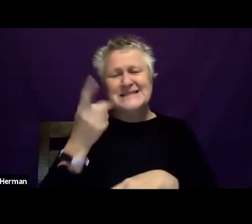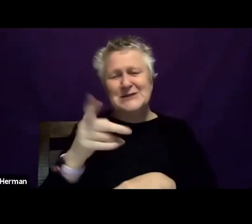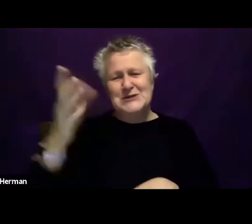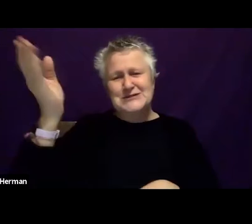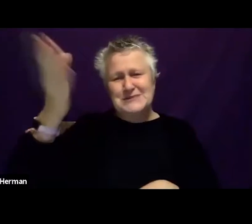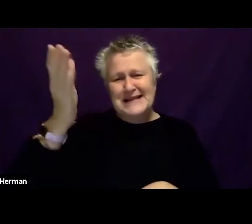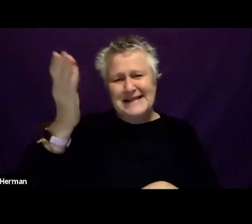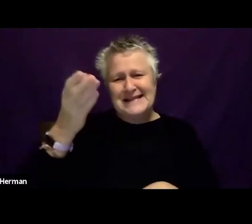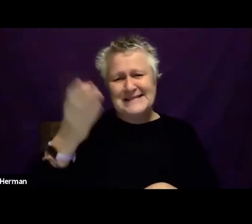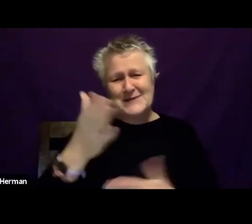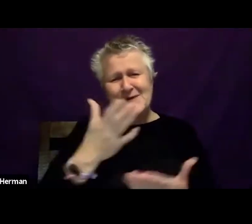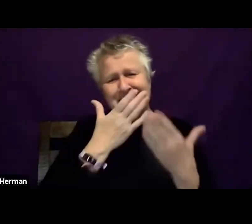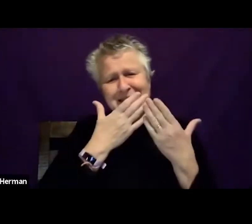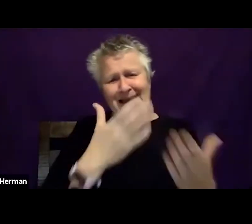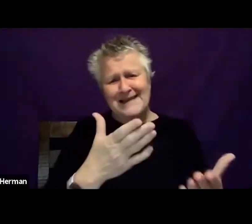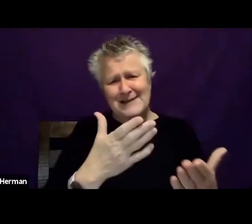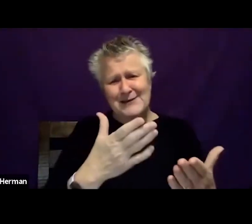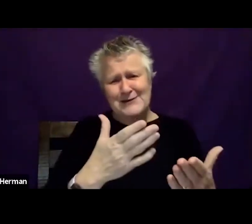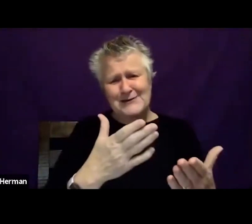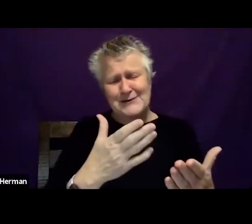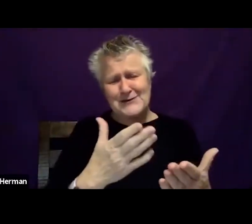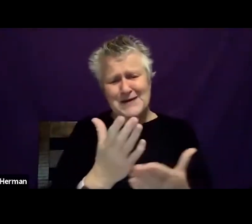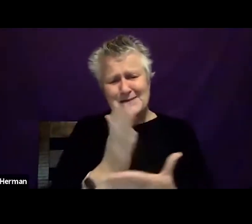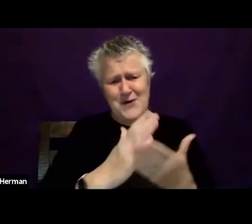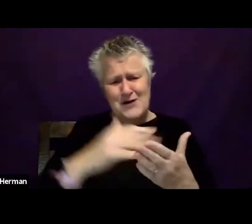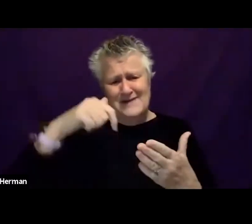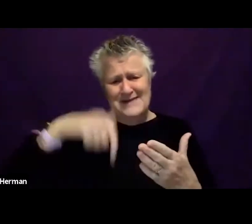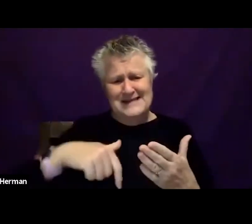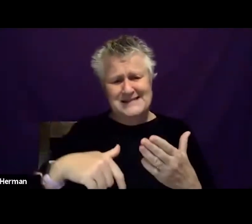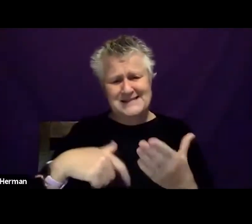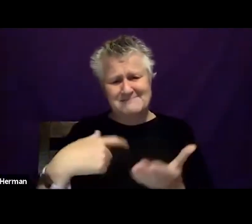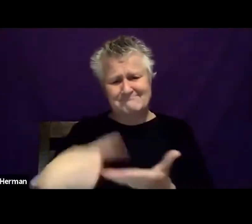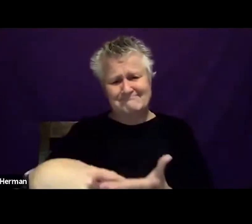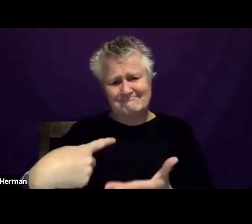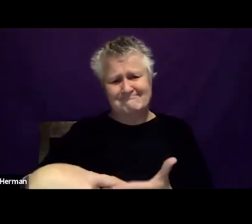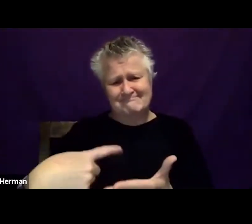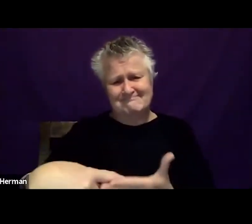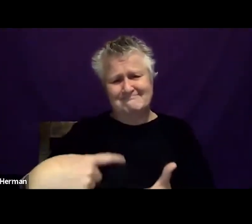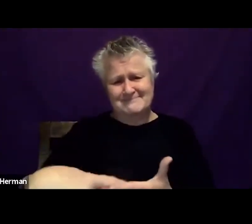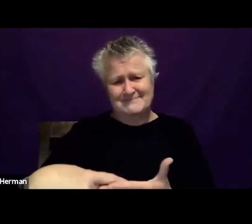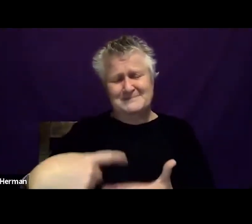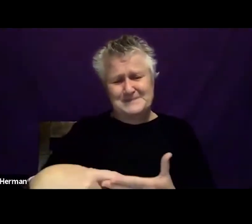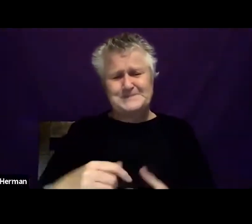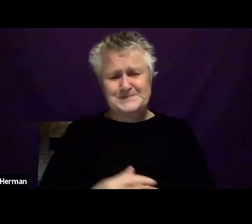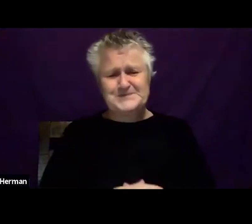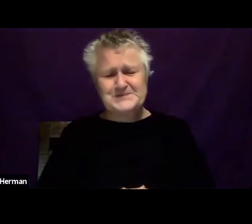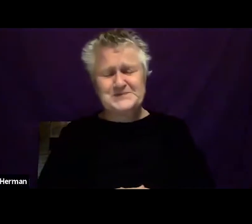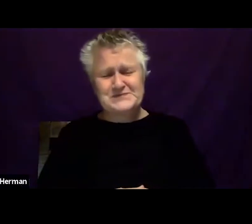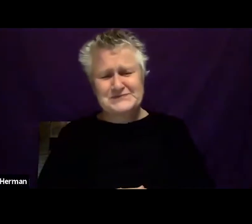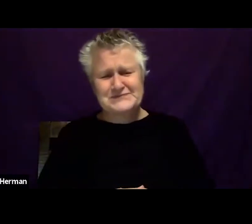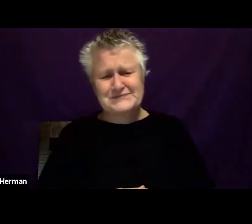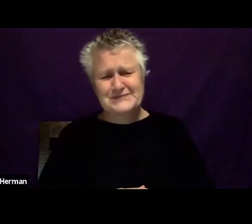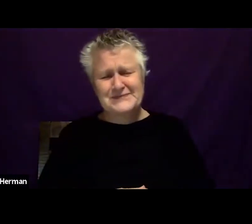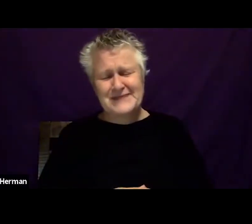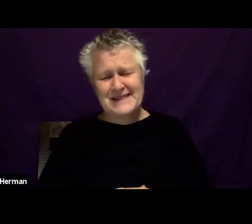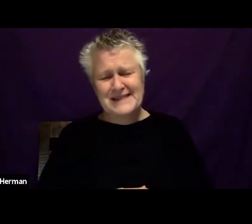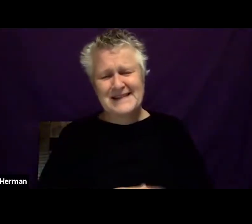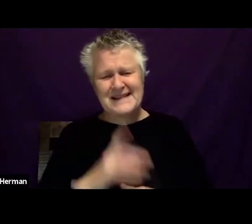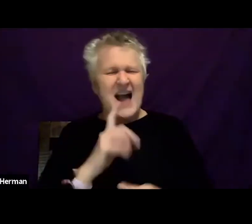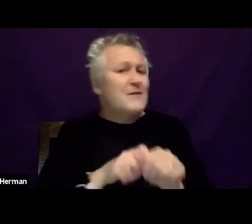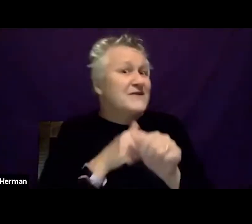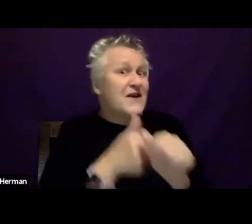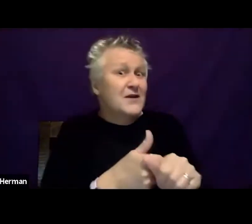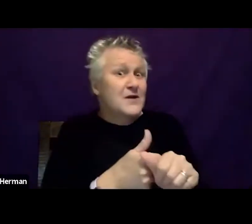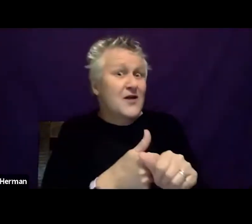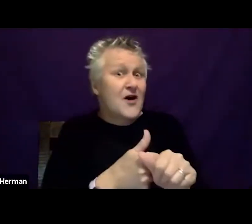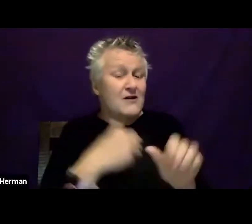the Disability Filibuster. Very much. Thank you. Yeah, I'll be following along as best I can throughout the day, but I need to sign off